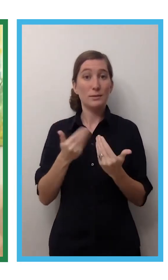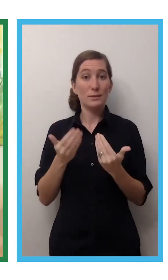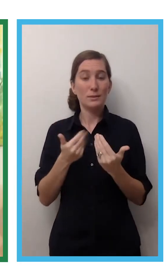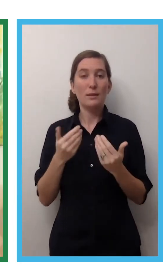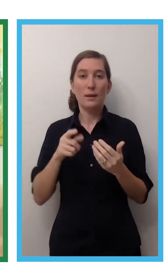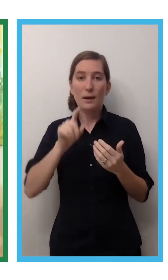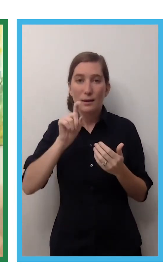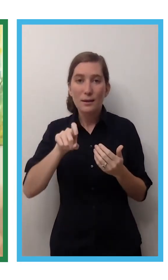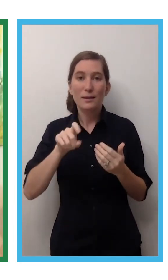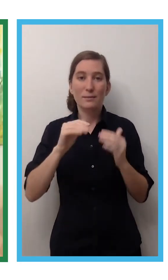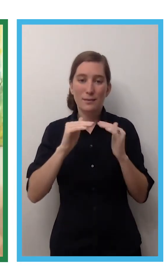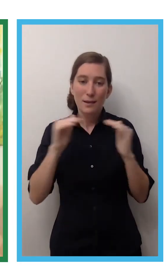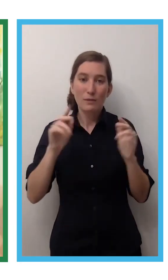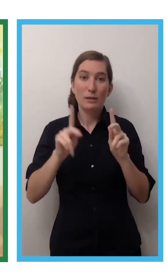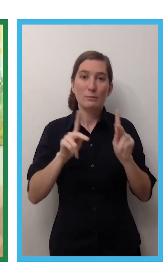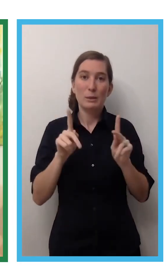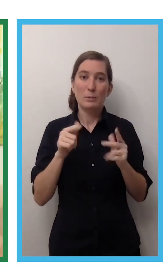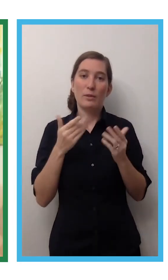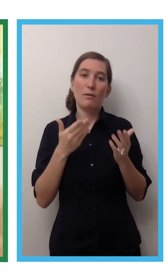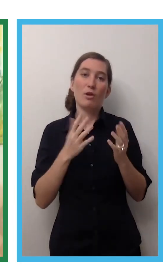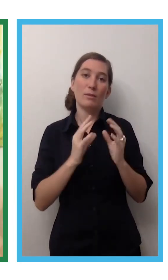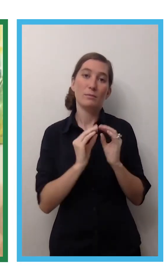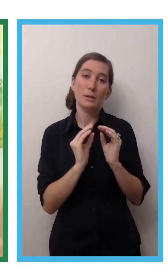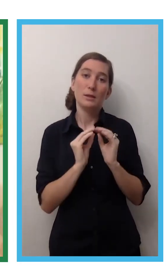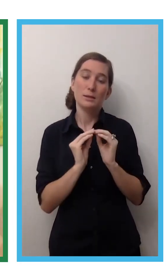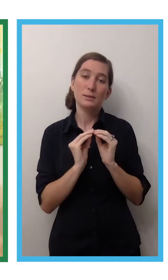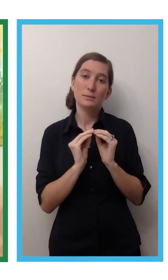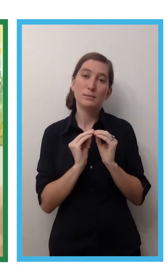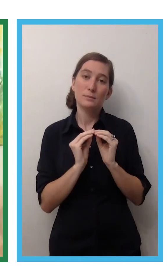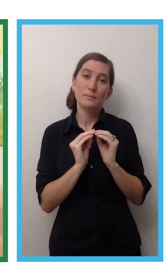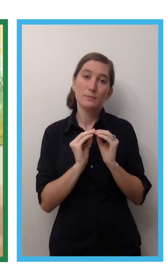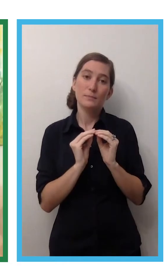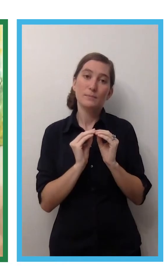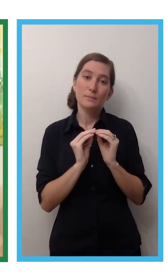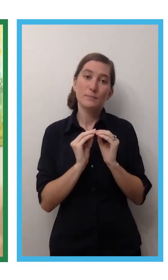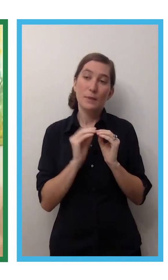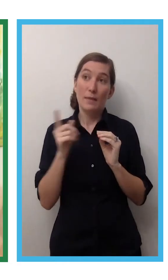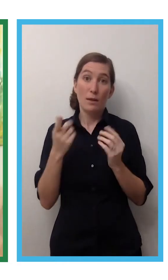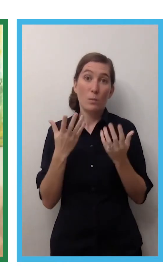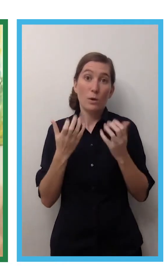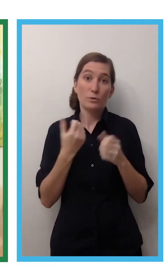meetings, as well as making sure that something would happen.